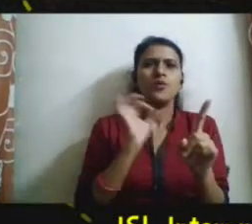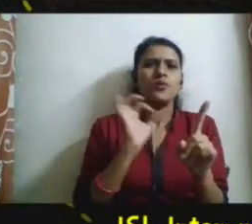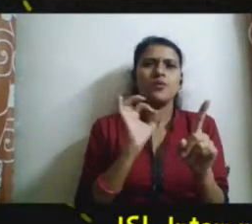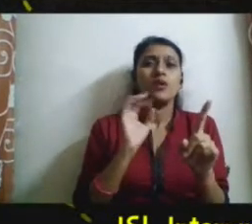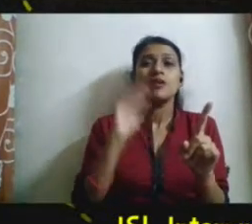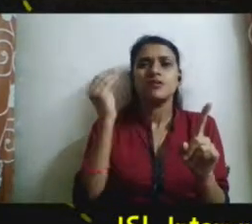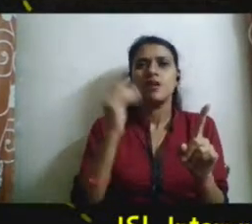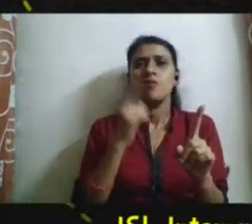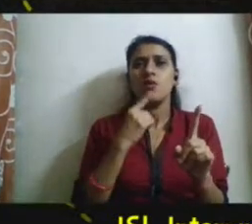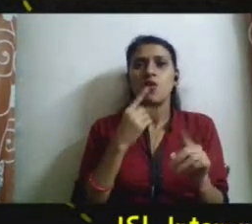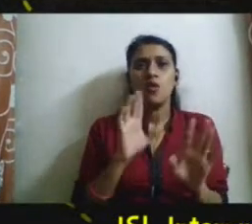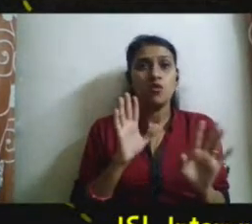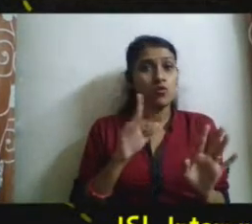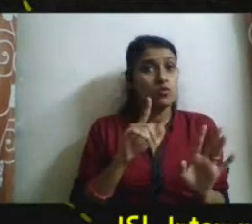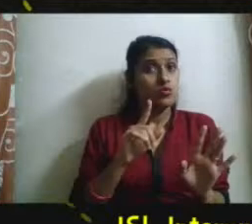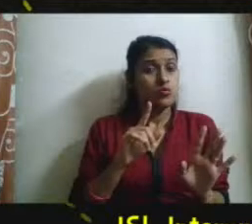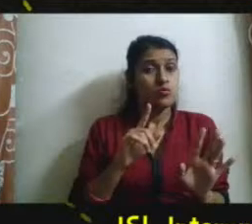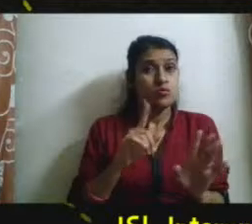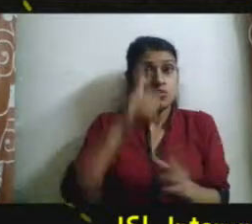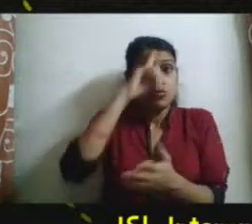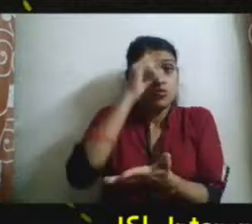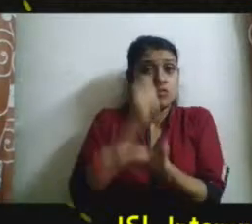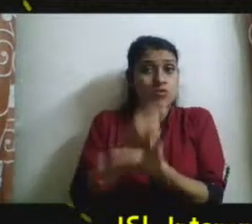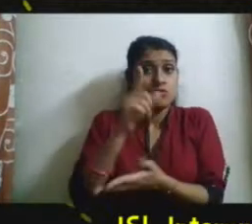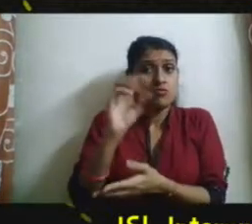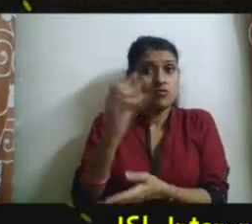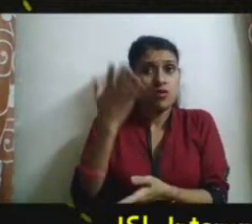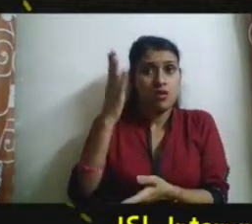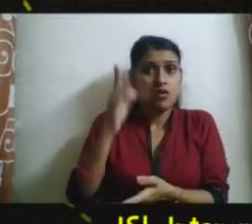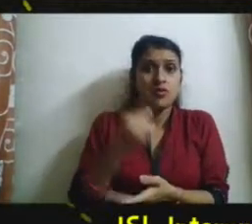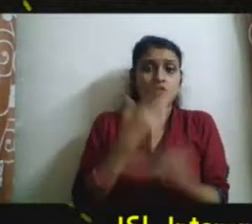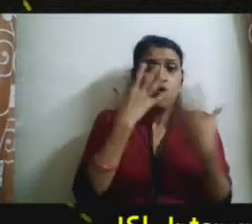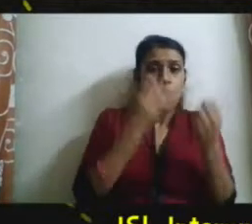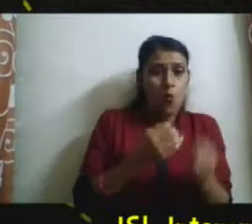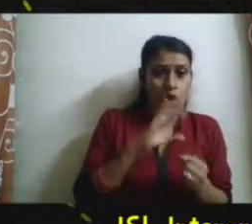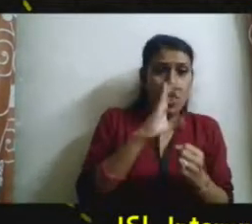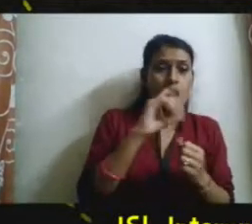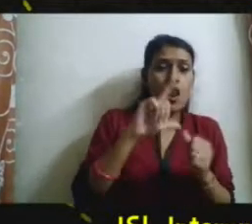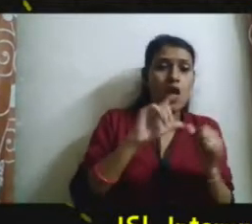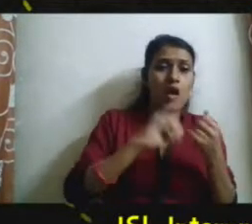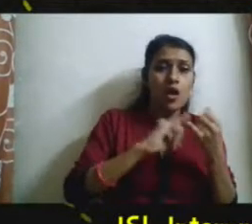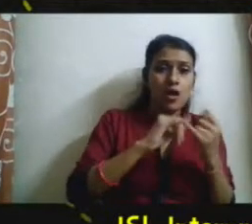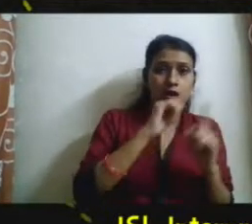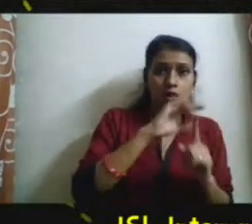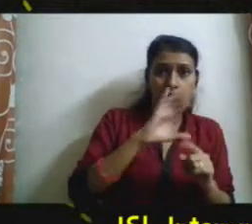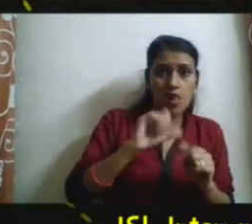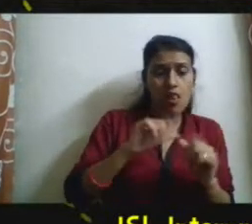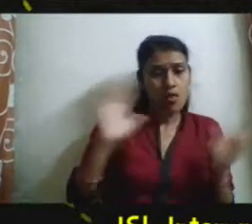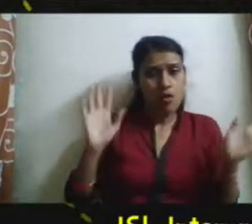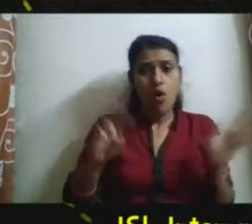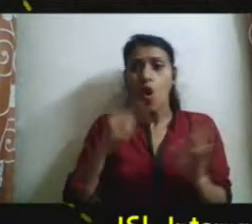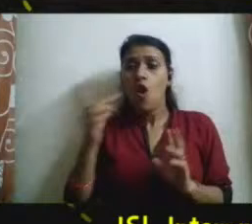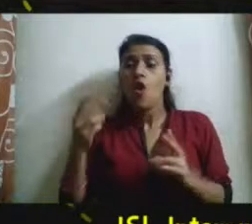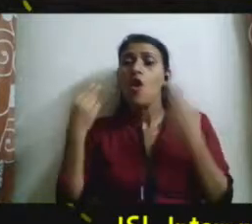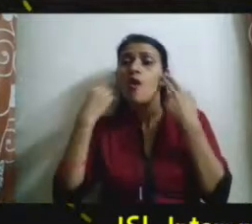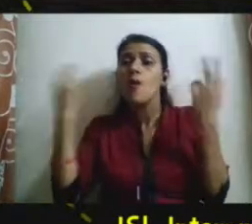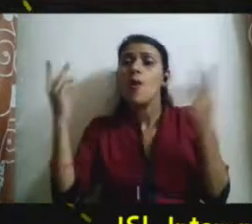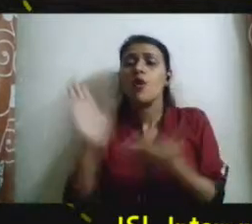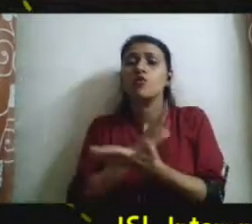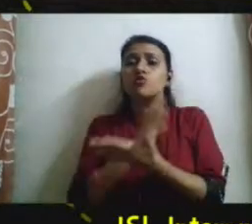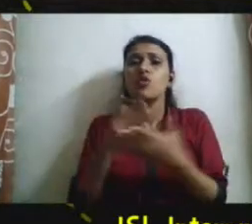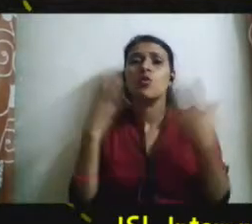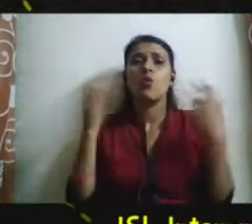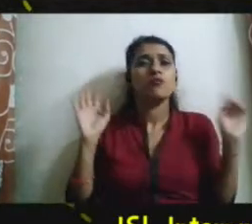say, oh, she has to take a decision whether she wants to be a classical musician or whether she wants to be a popular musician.